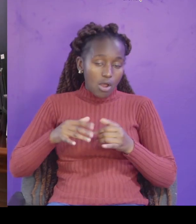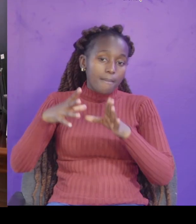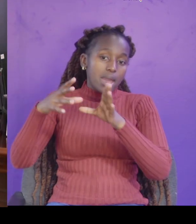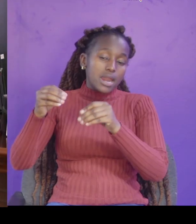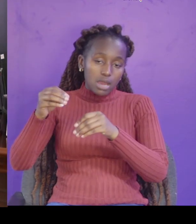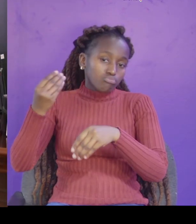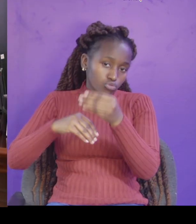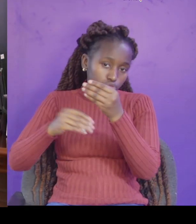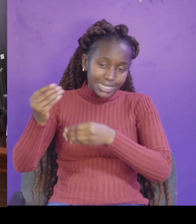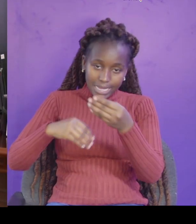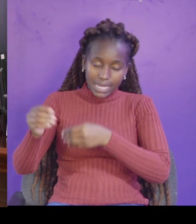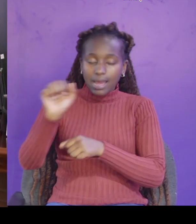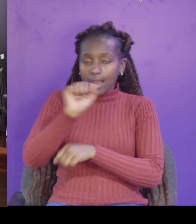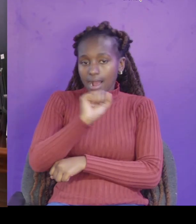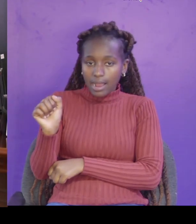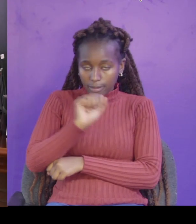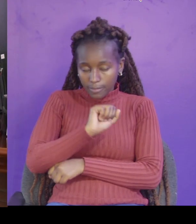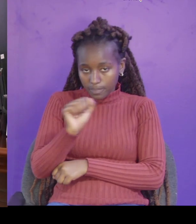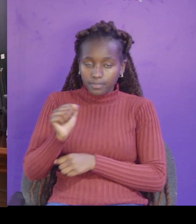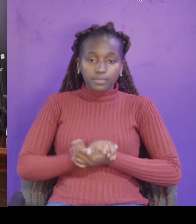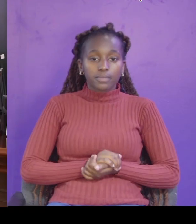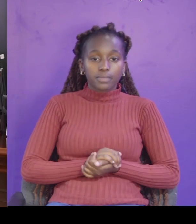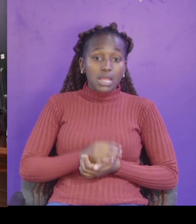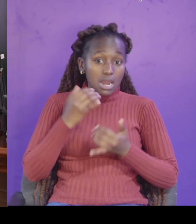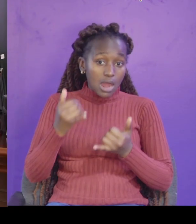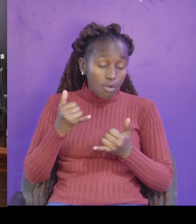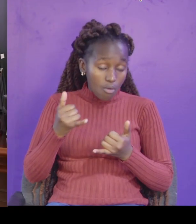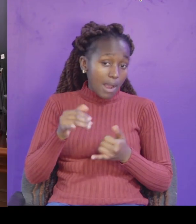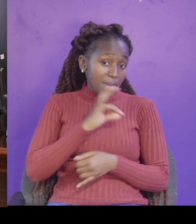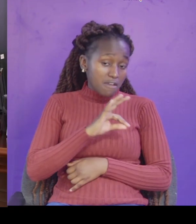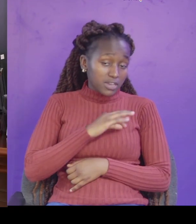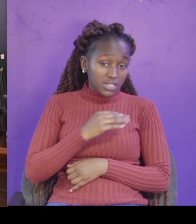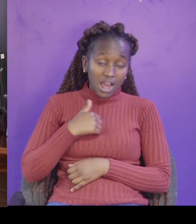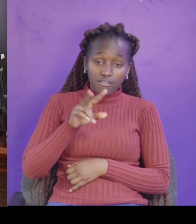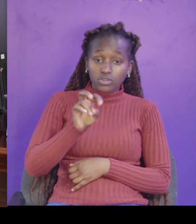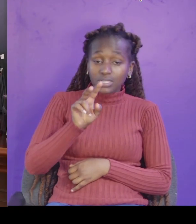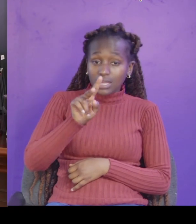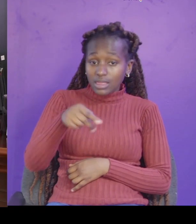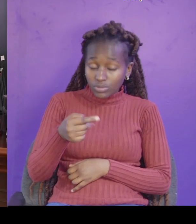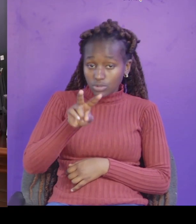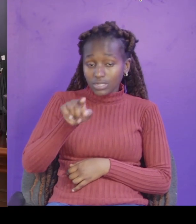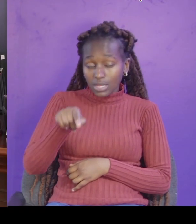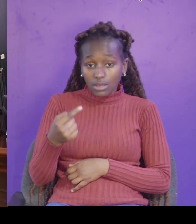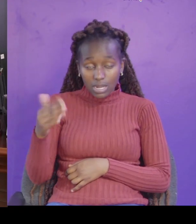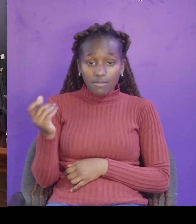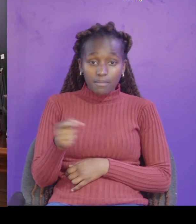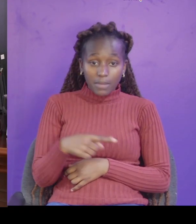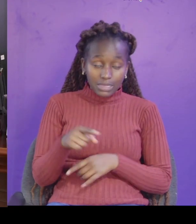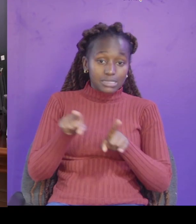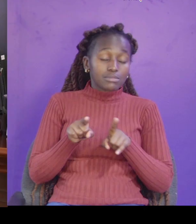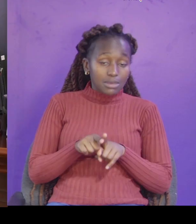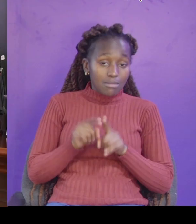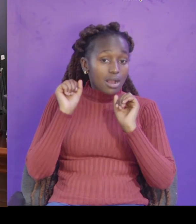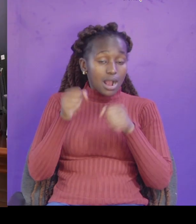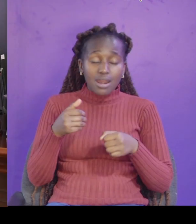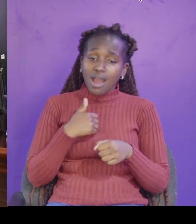yard, where he's earning 20,000 per month. And they said if he will be given commissions,